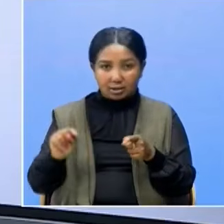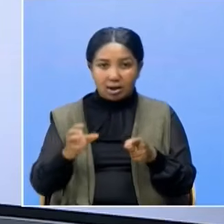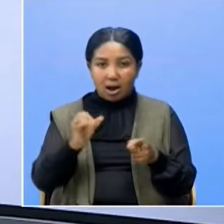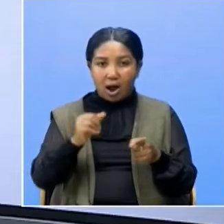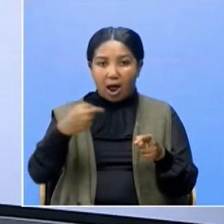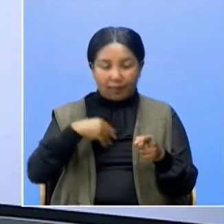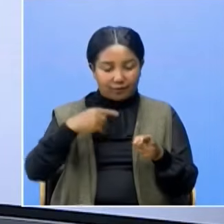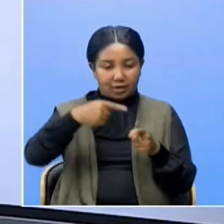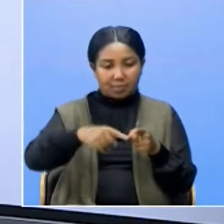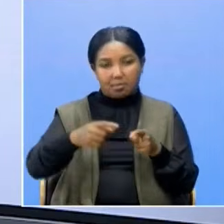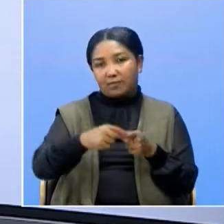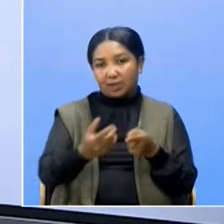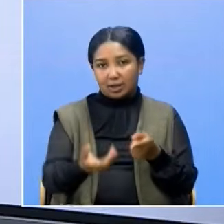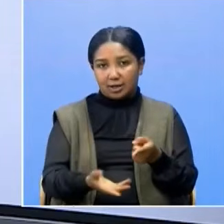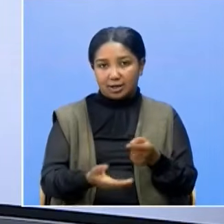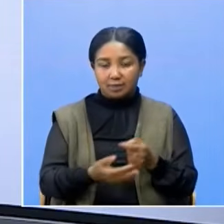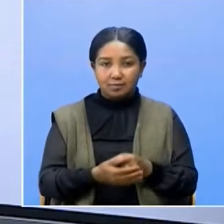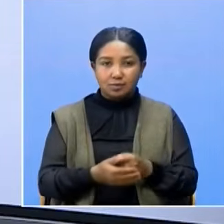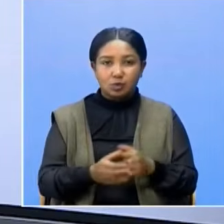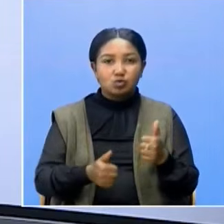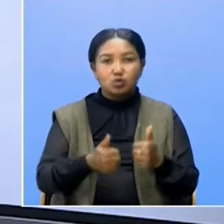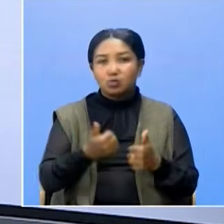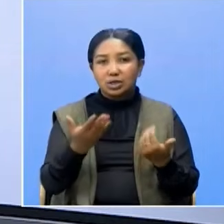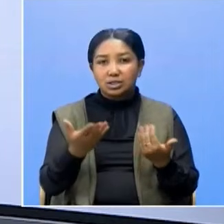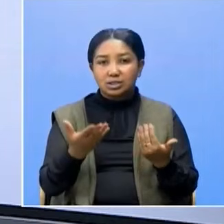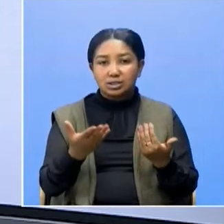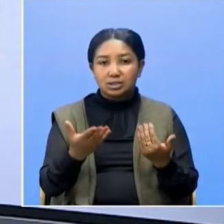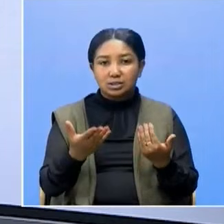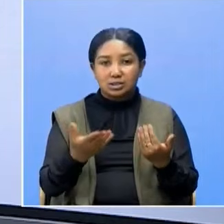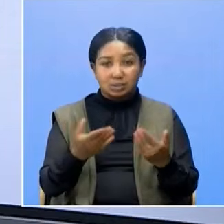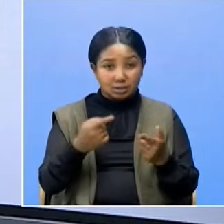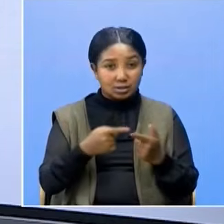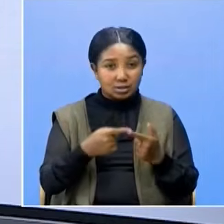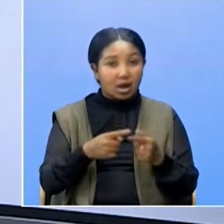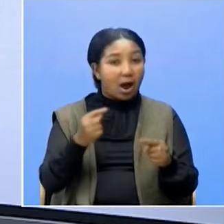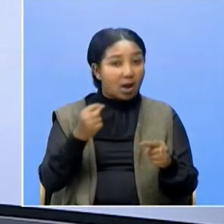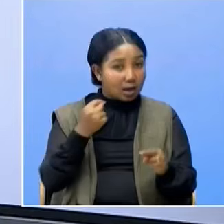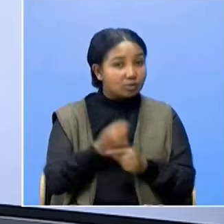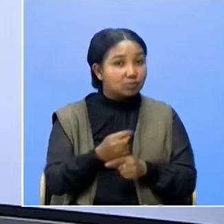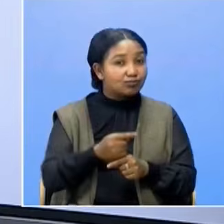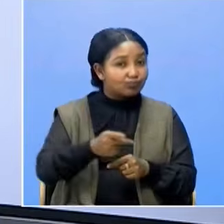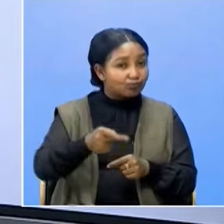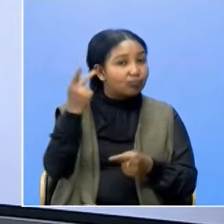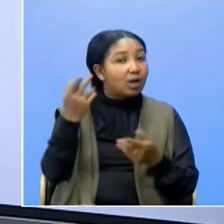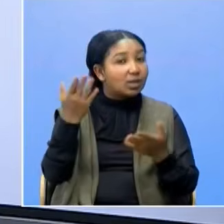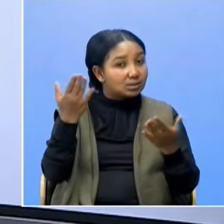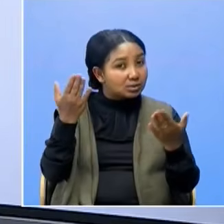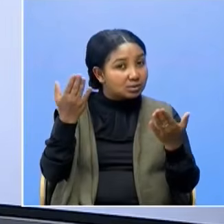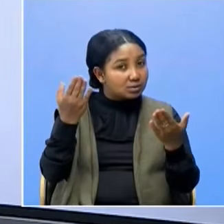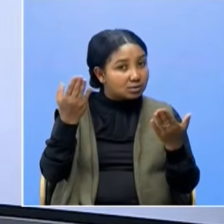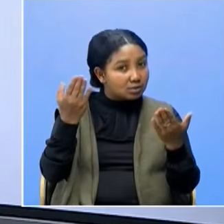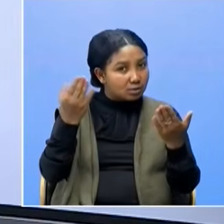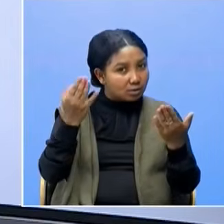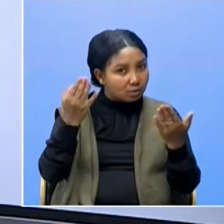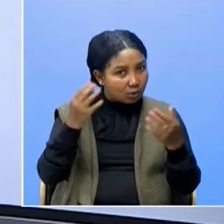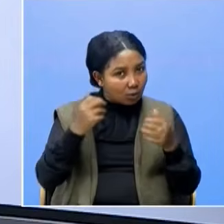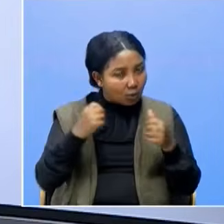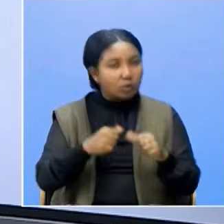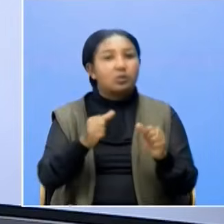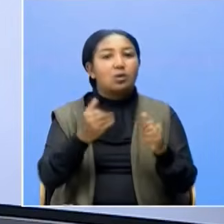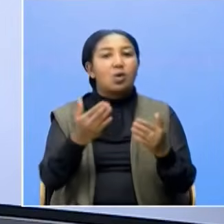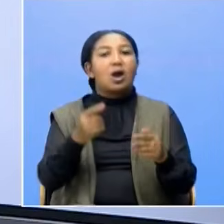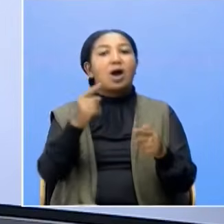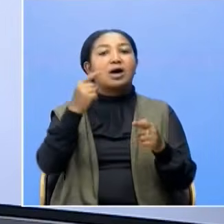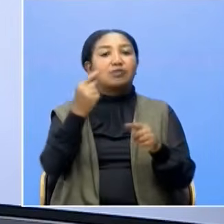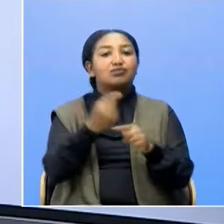have cut my finger. Which one is it from these two? Is it an action happened in the past, continue to present, or an